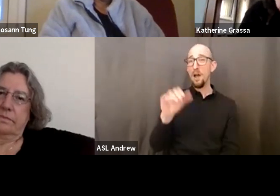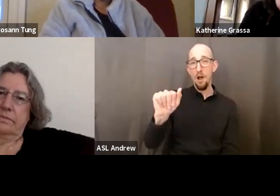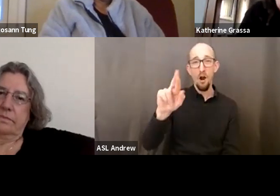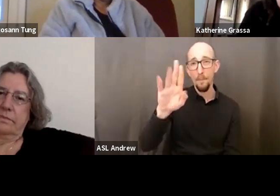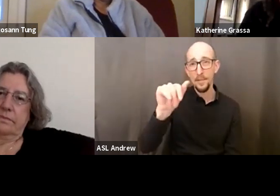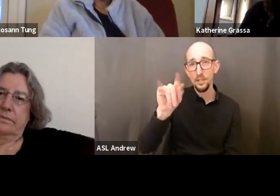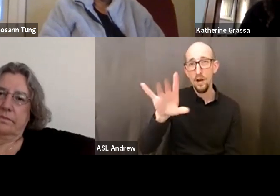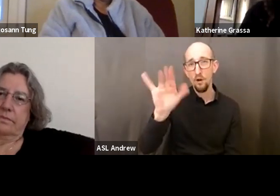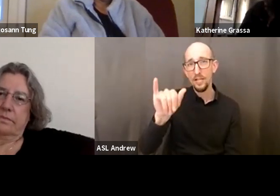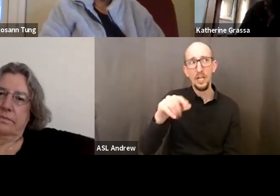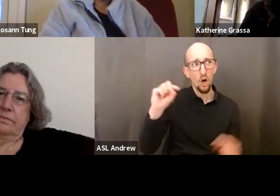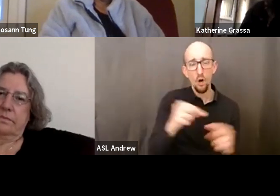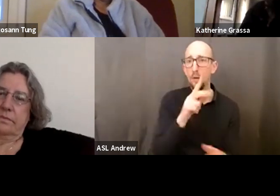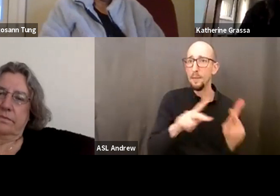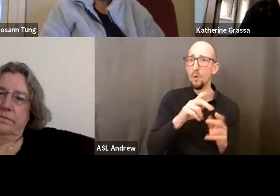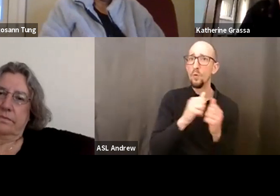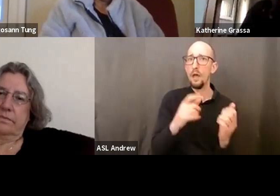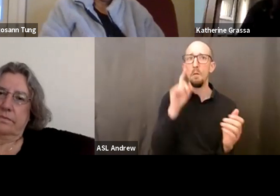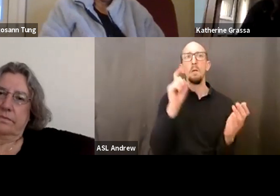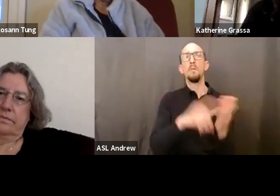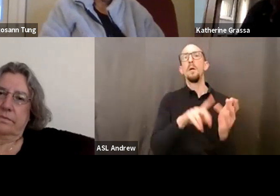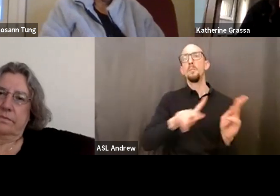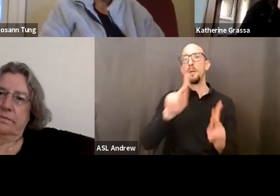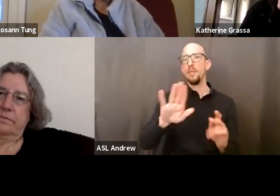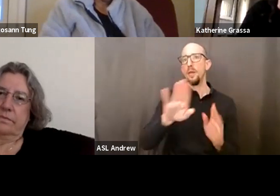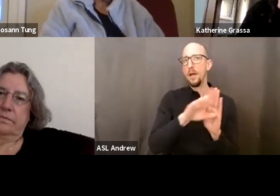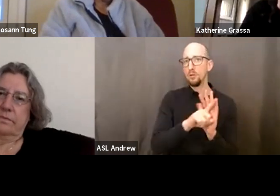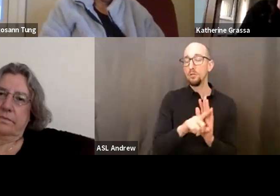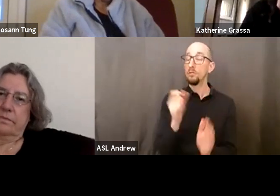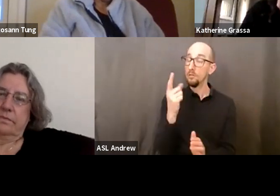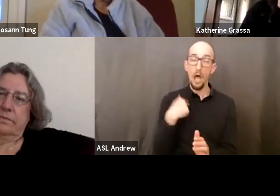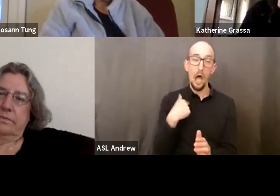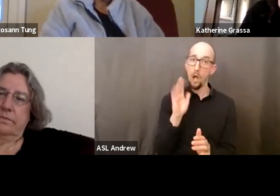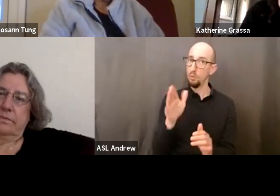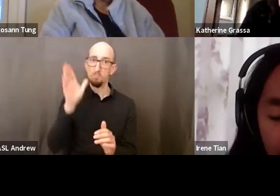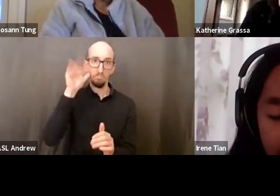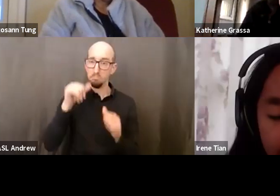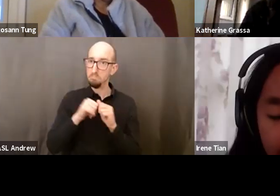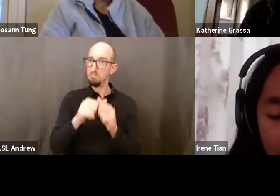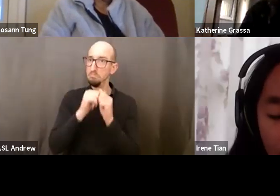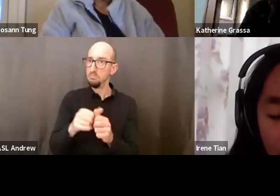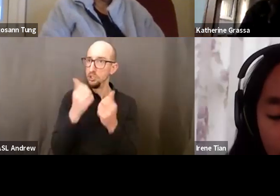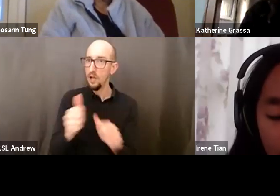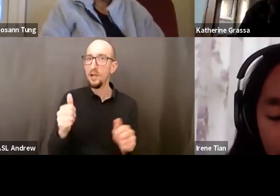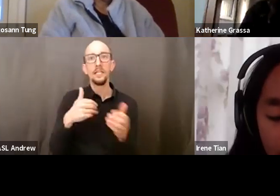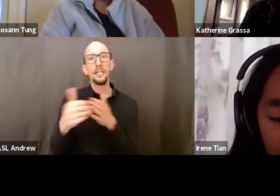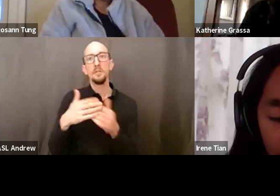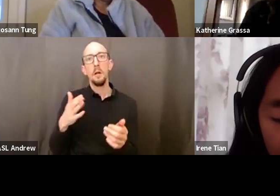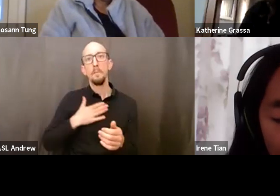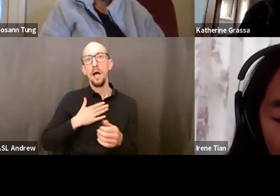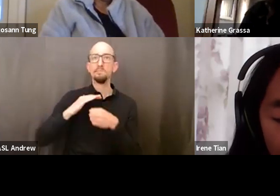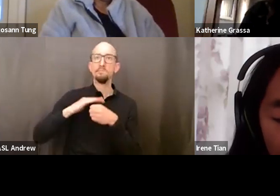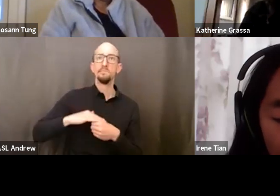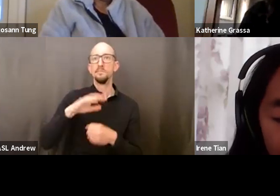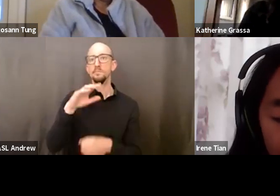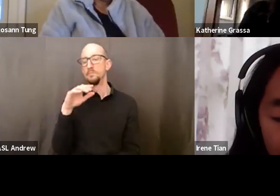their background. That being said, this will not stop me from trying, even with my disadvantages. I will try my best, even